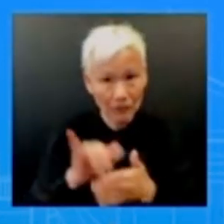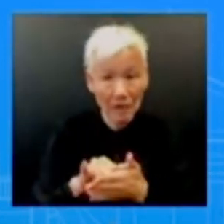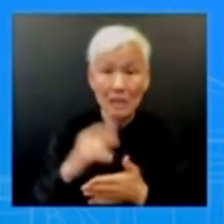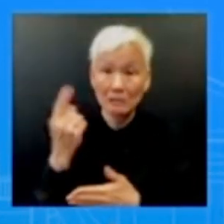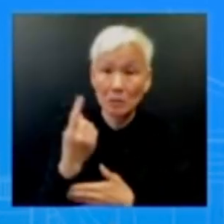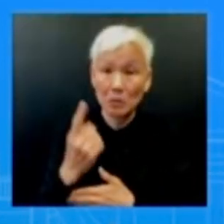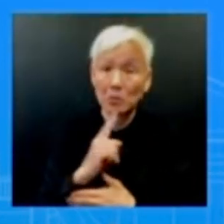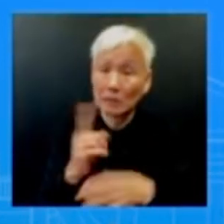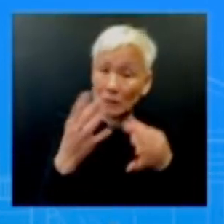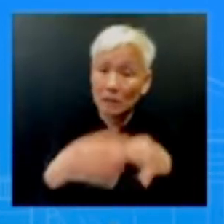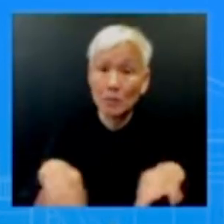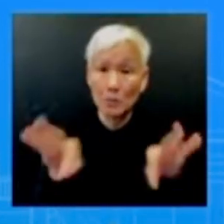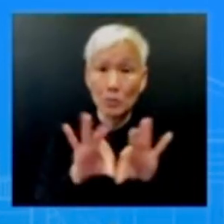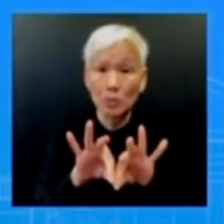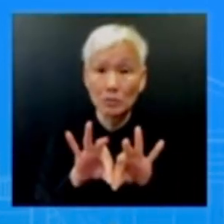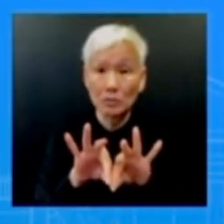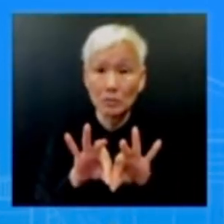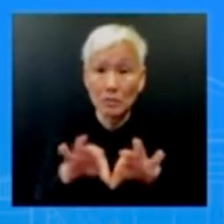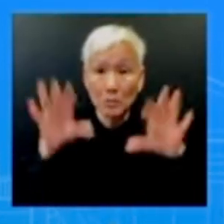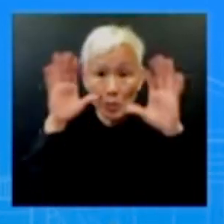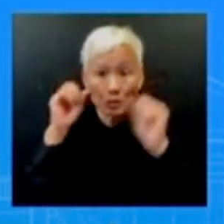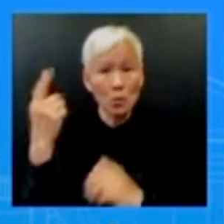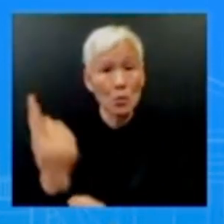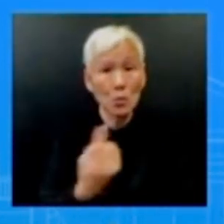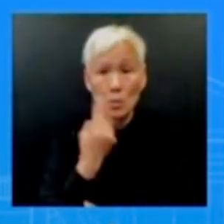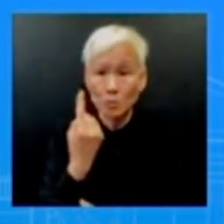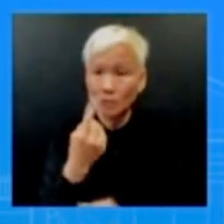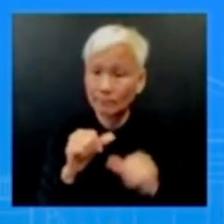has always continued to say. But I don't want to get into,